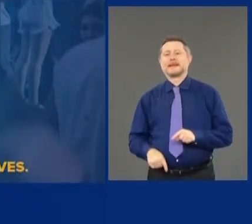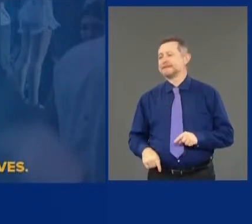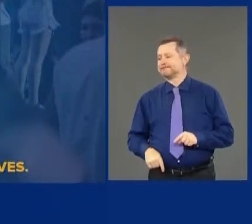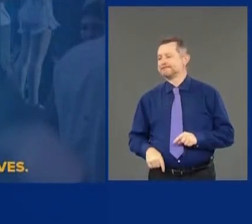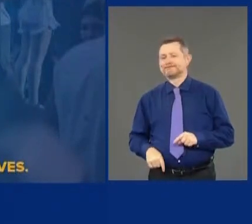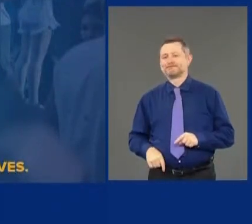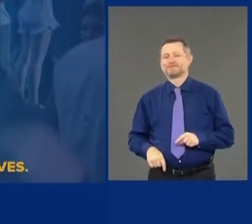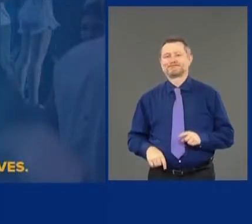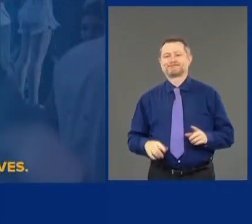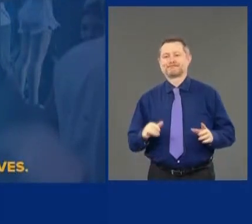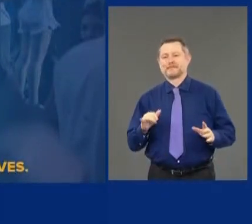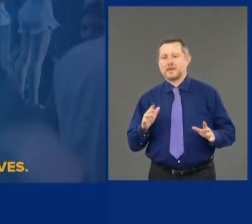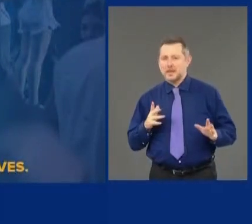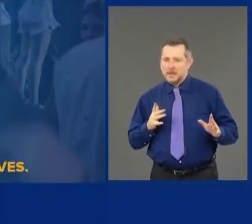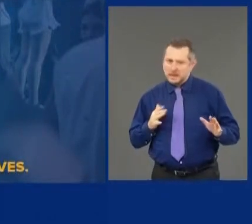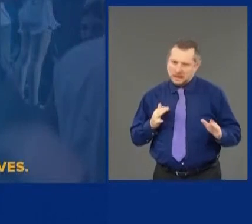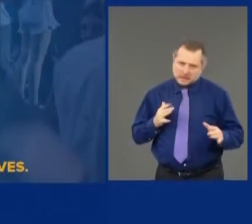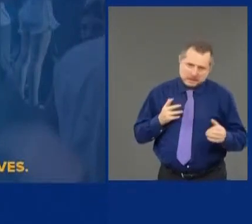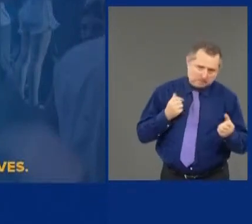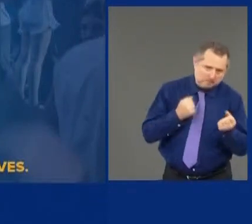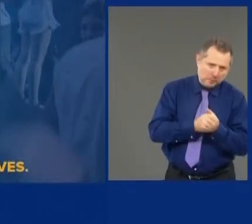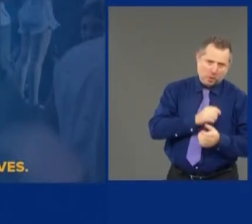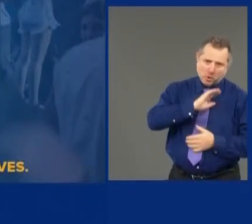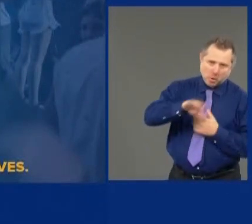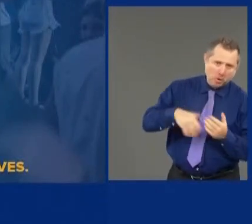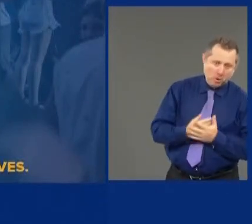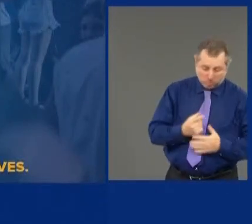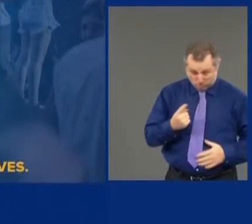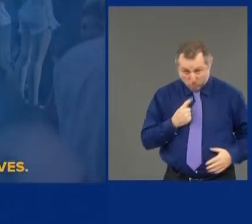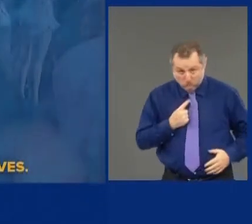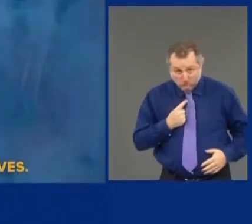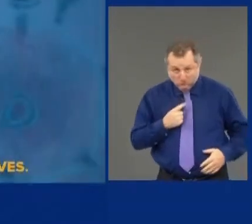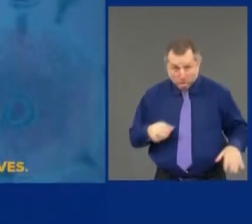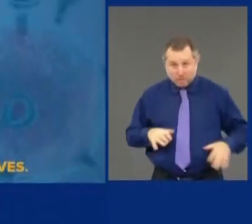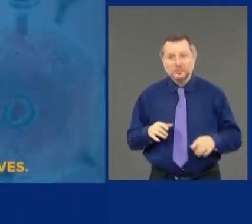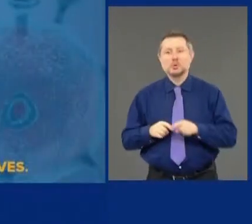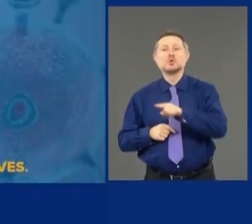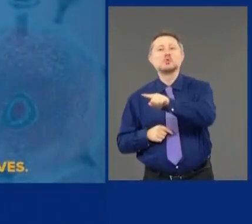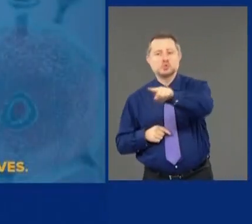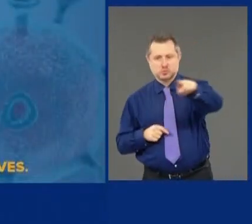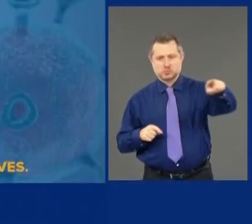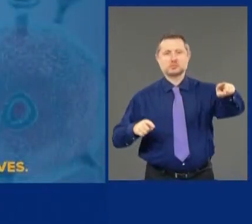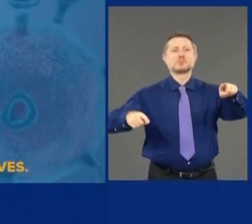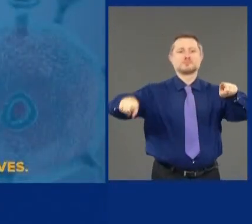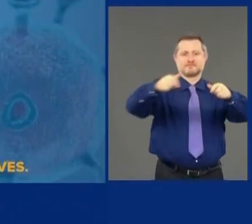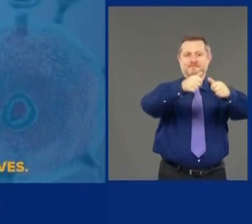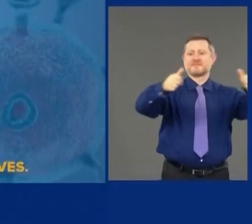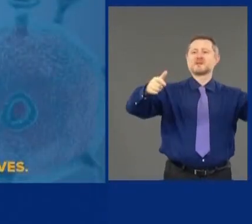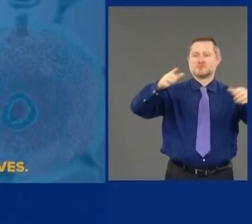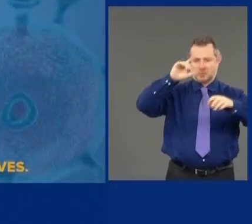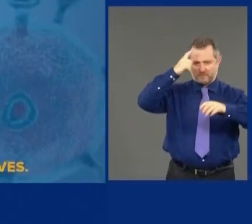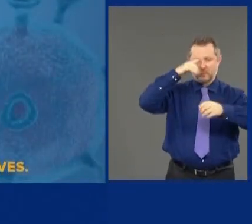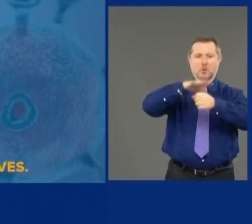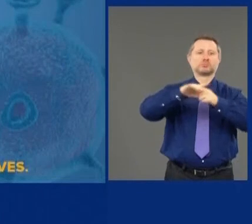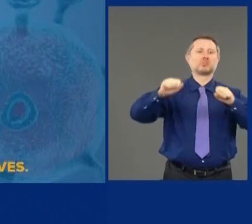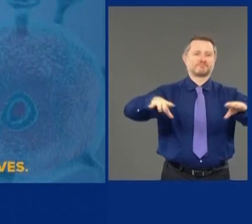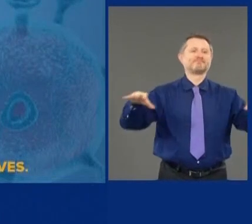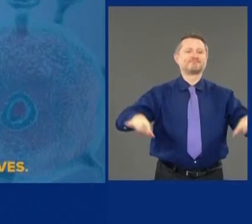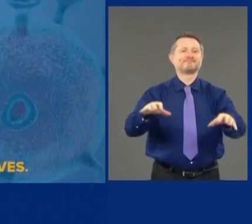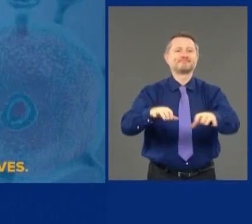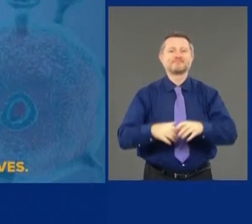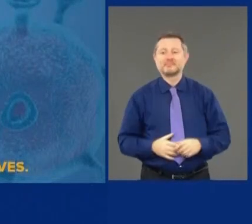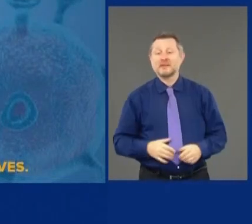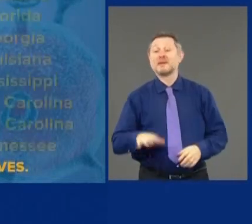departments. So the local governments have to do their job. Second problem, second storm cloud,